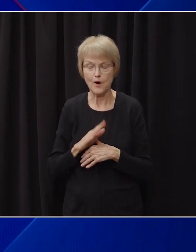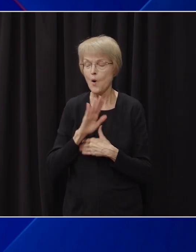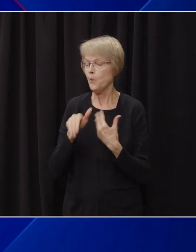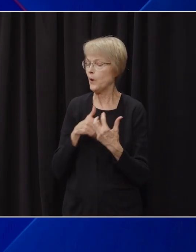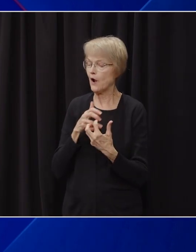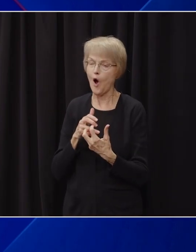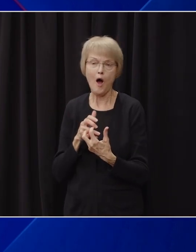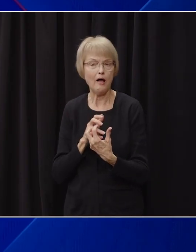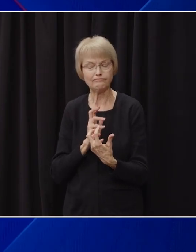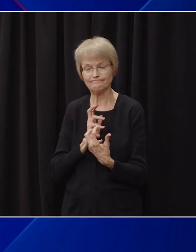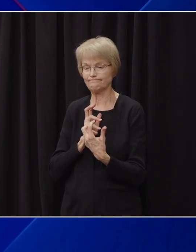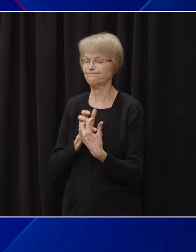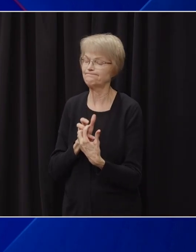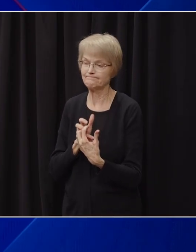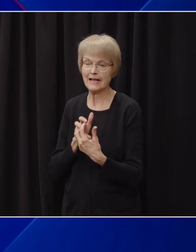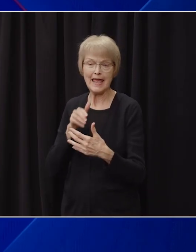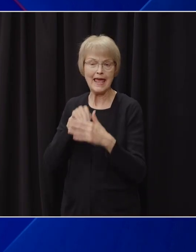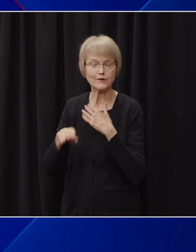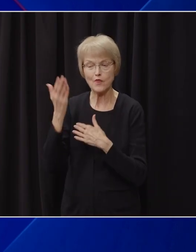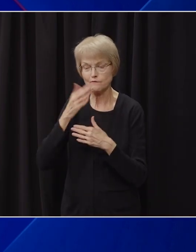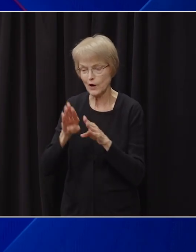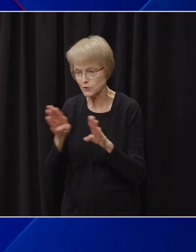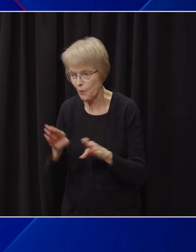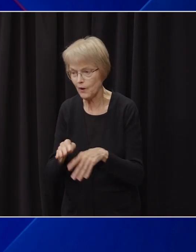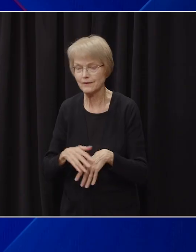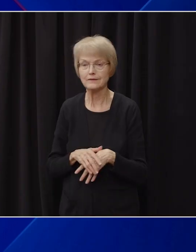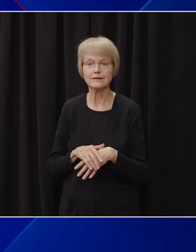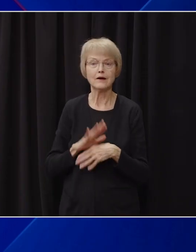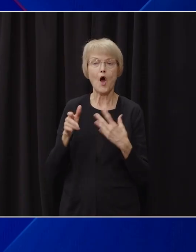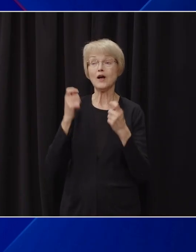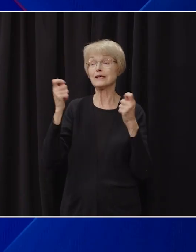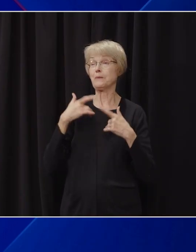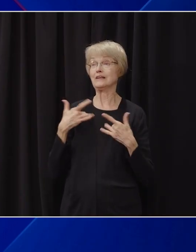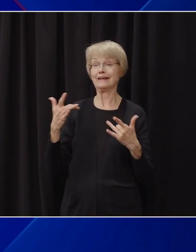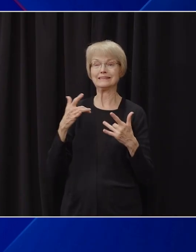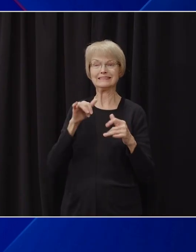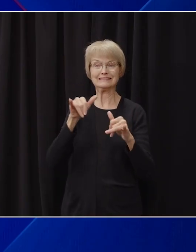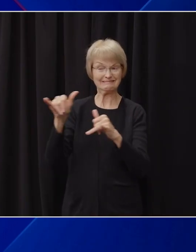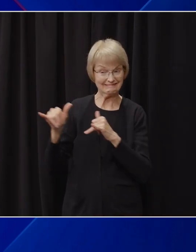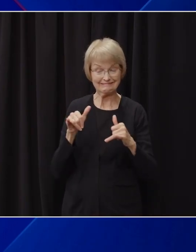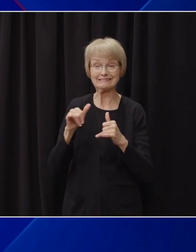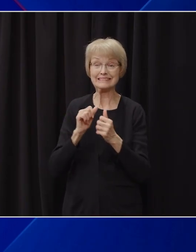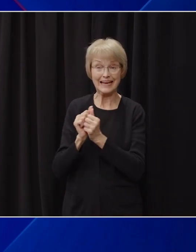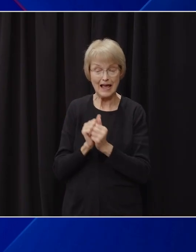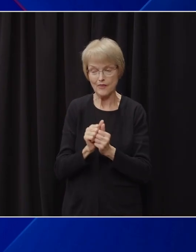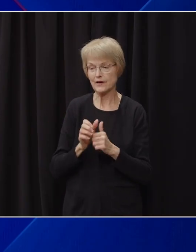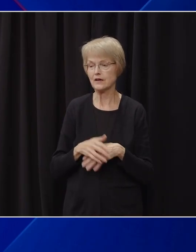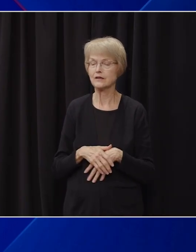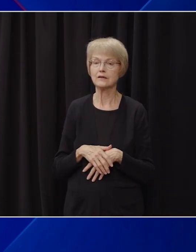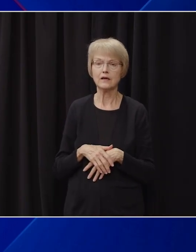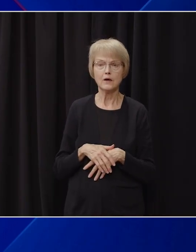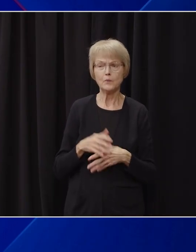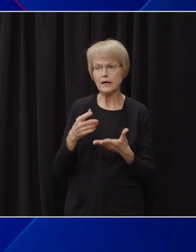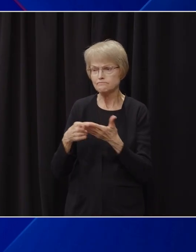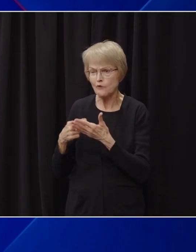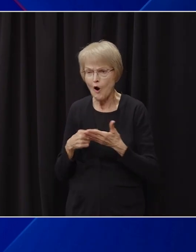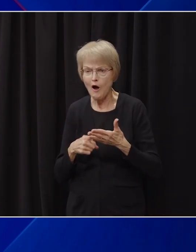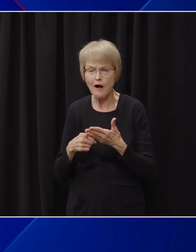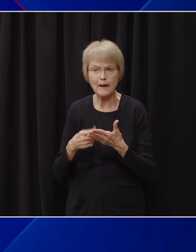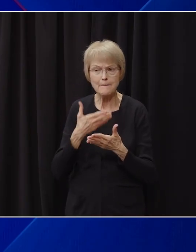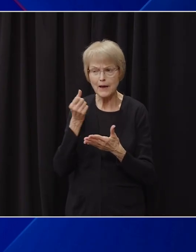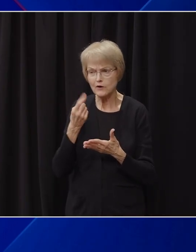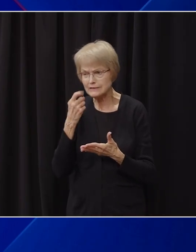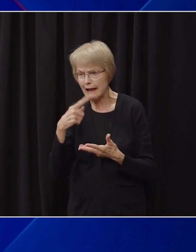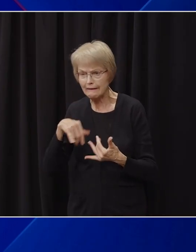enter in through the front door, where we can all celebrate events like this together, where we can talk and better understand each other and learn